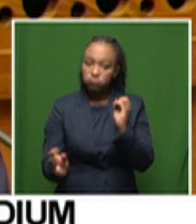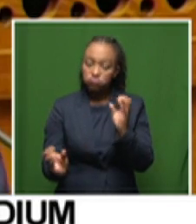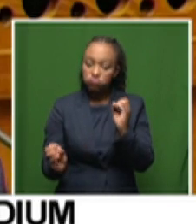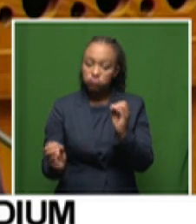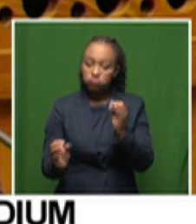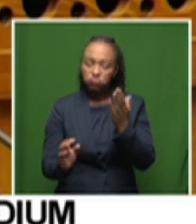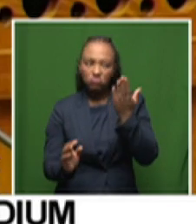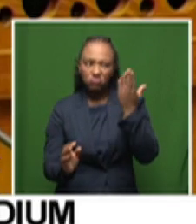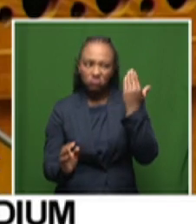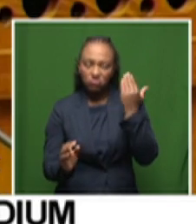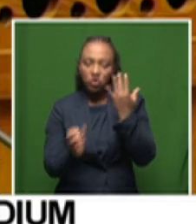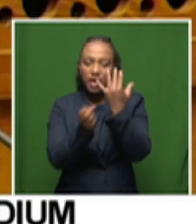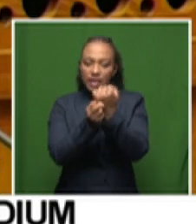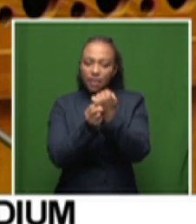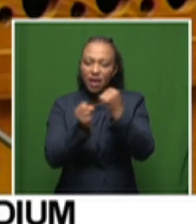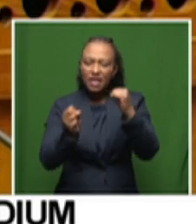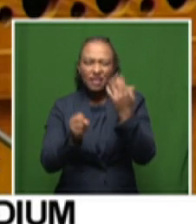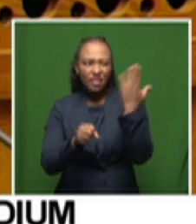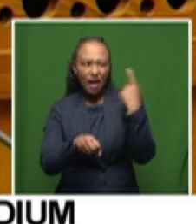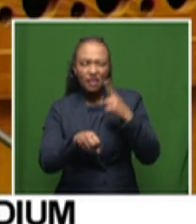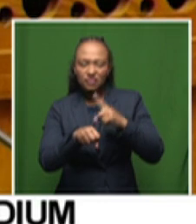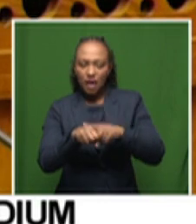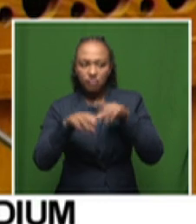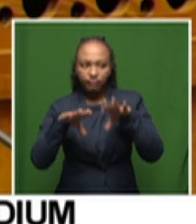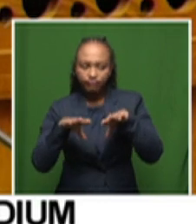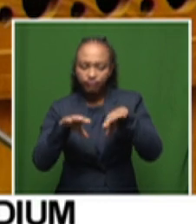newly democratic country.